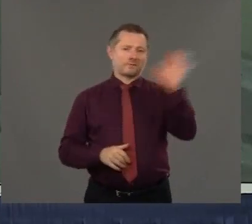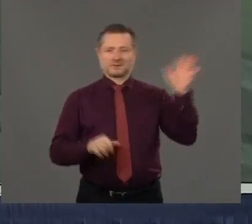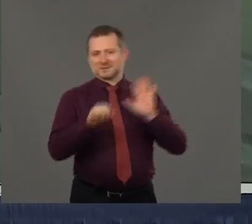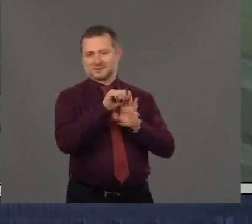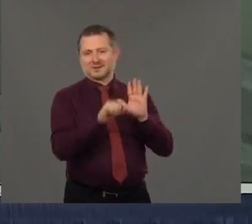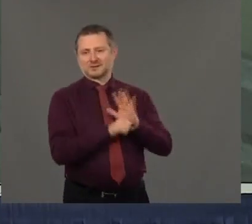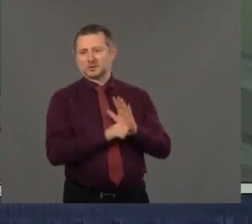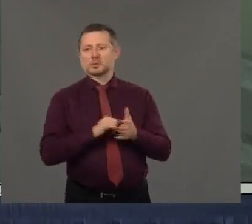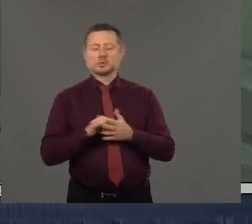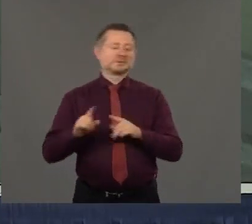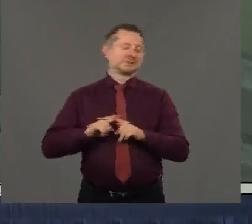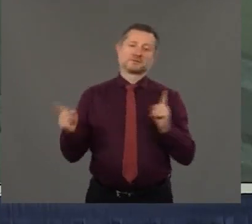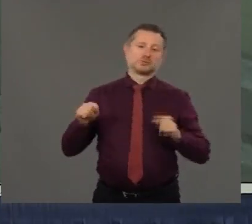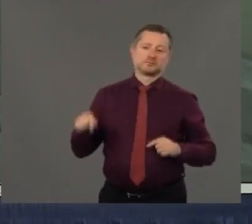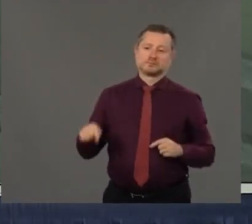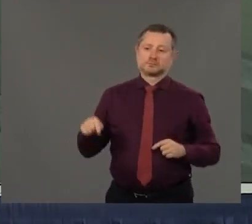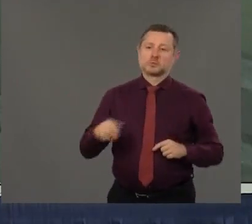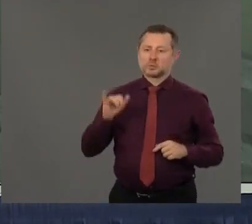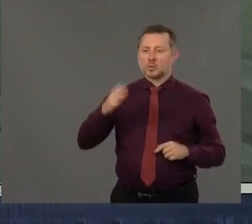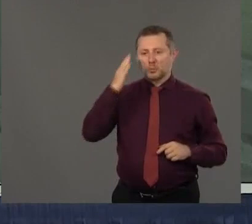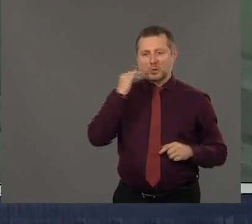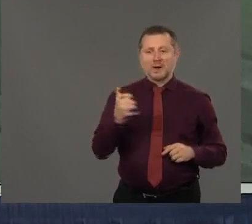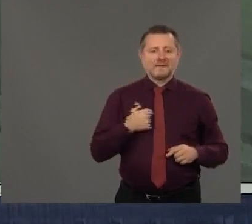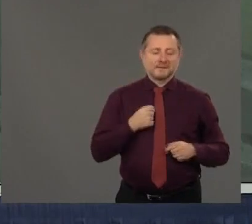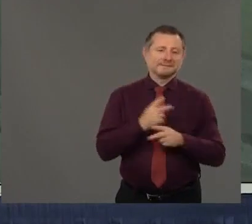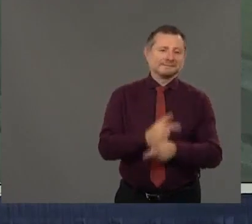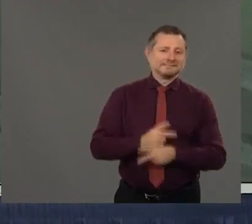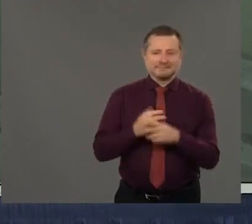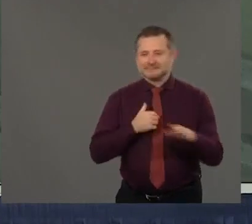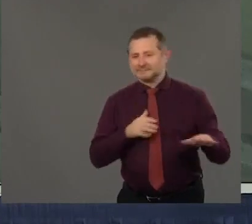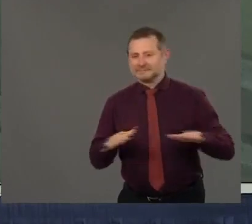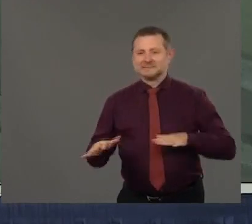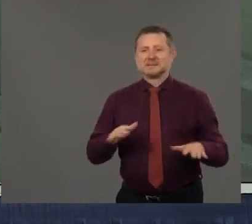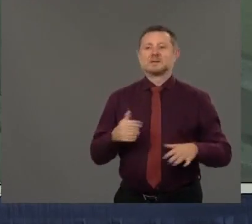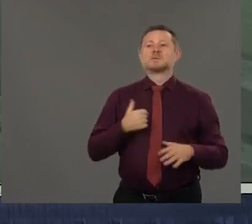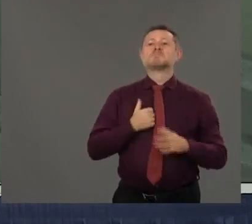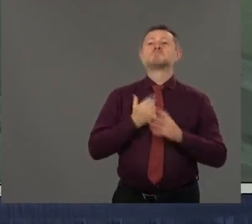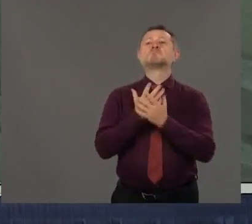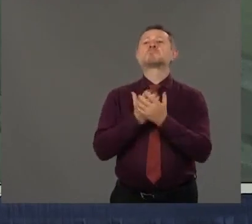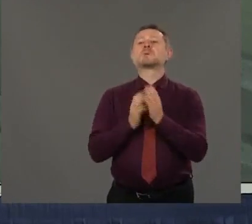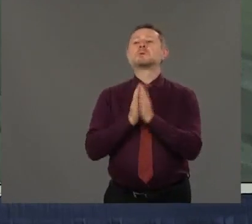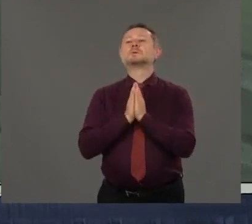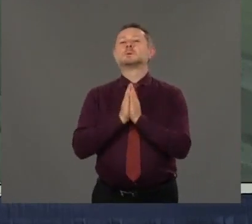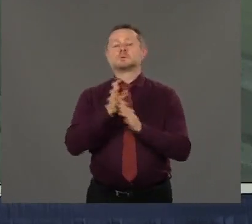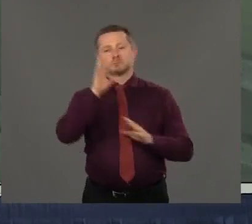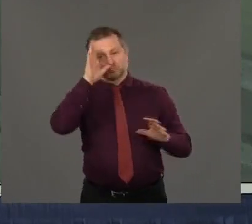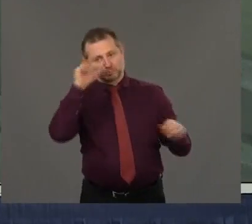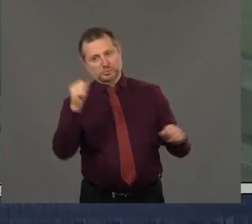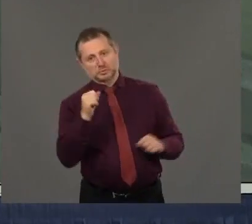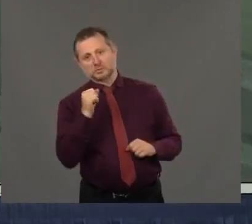States. And that's why I implore the president to get into the game.